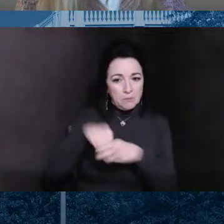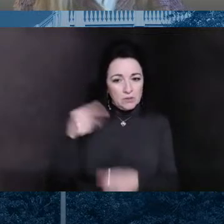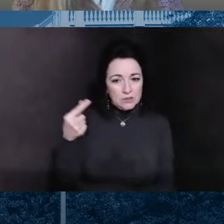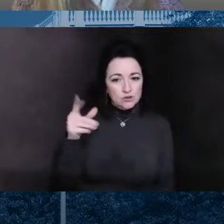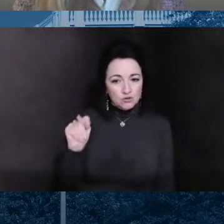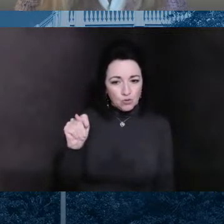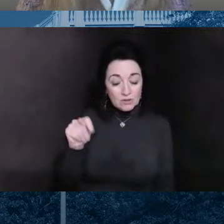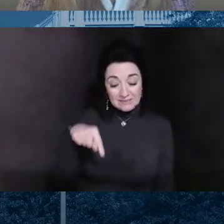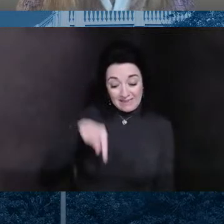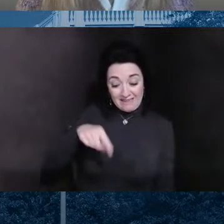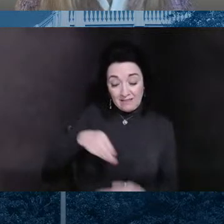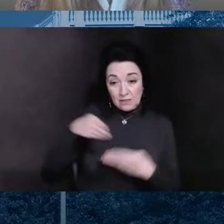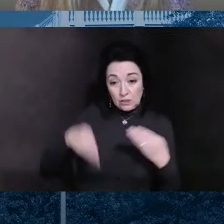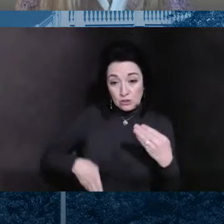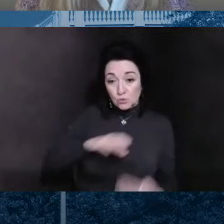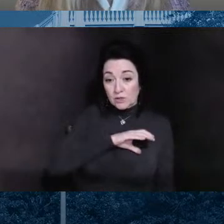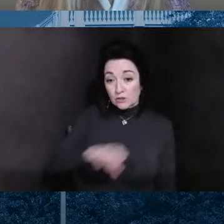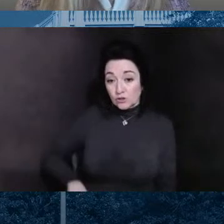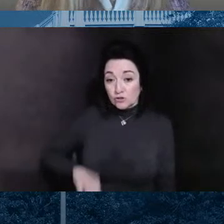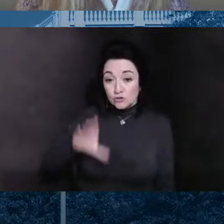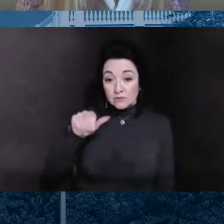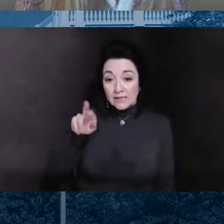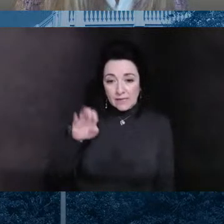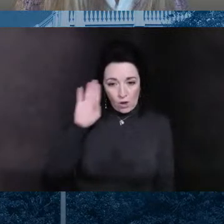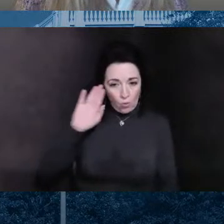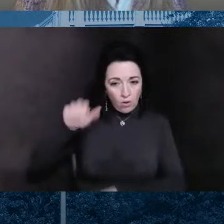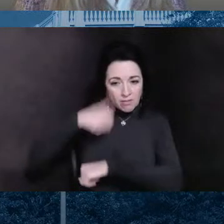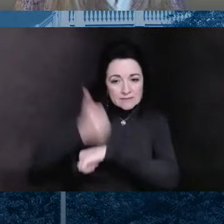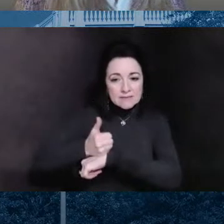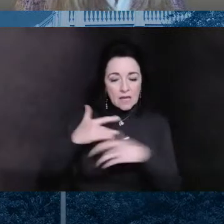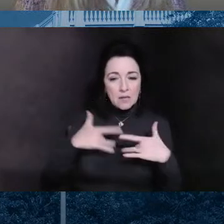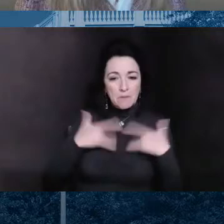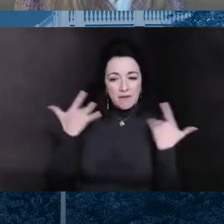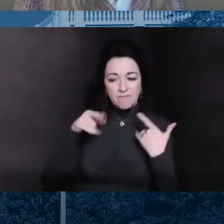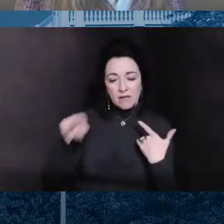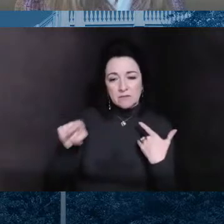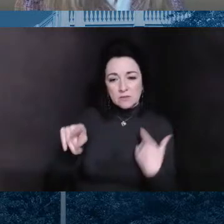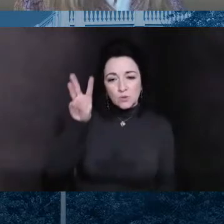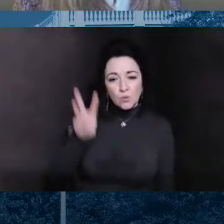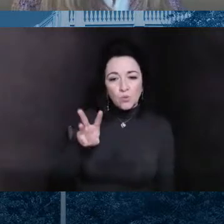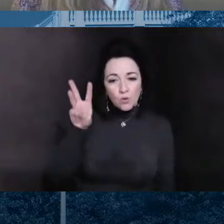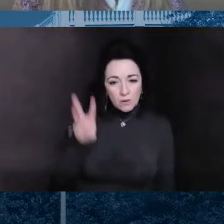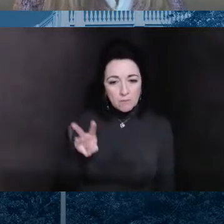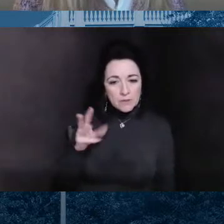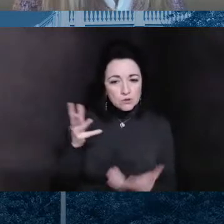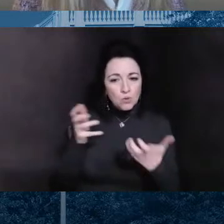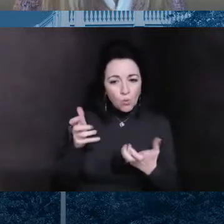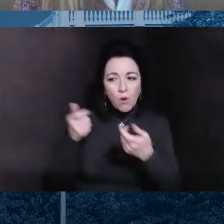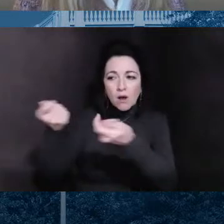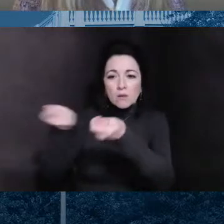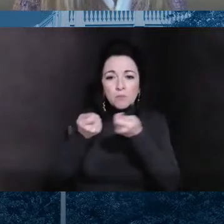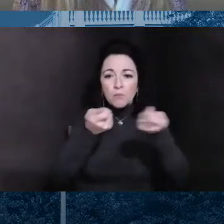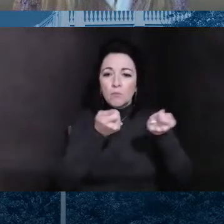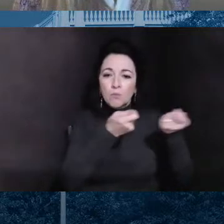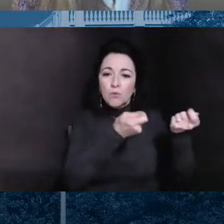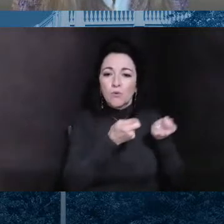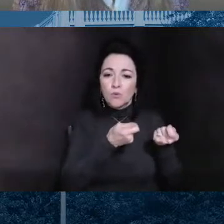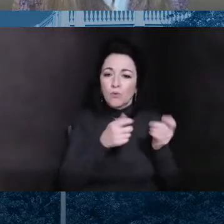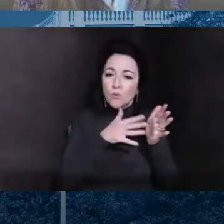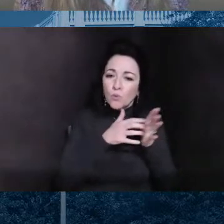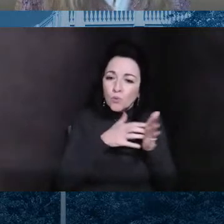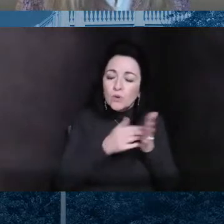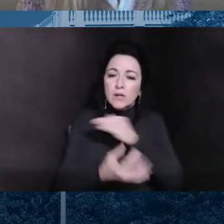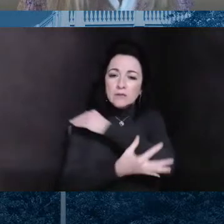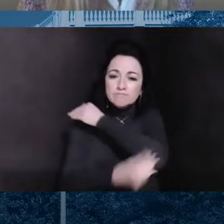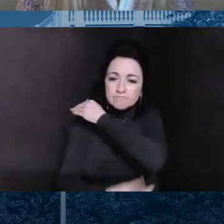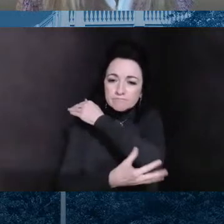weekend, Christiana Cares planning an event in Wilmington to reach vulnerable members of the community who